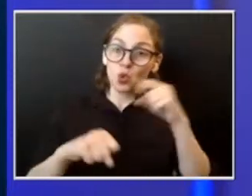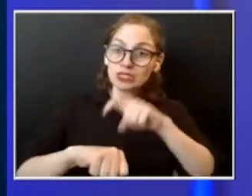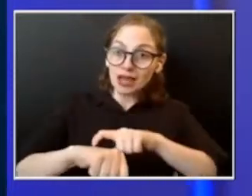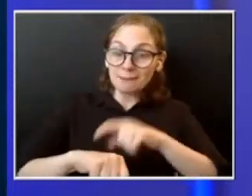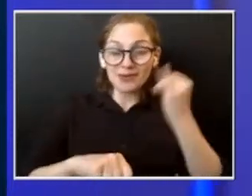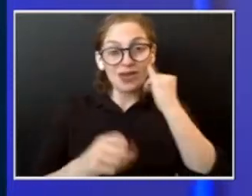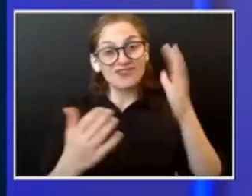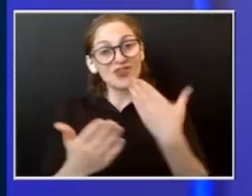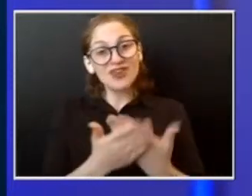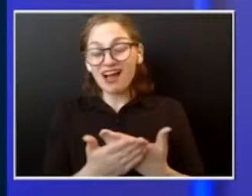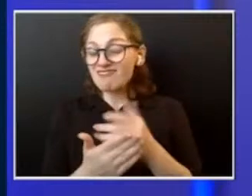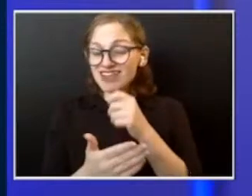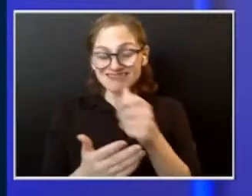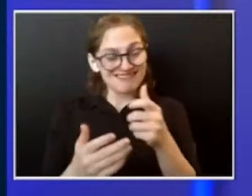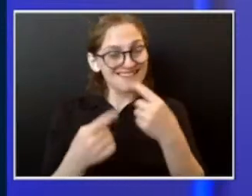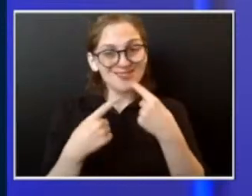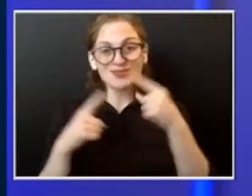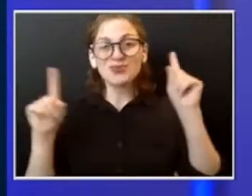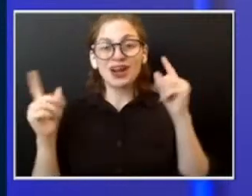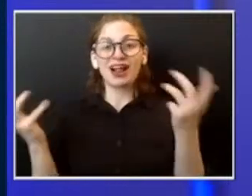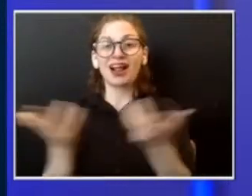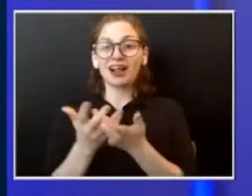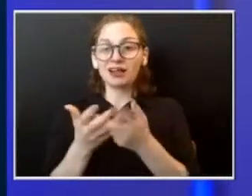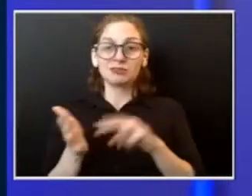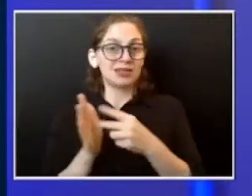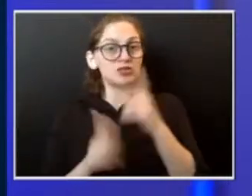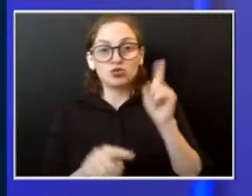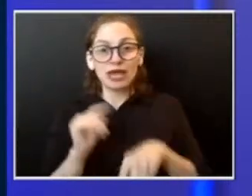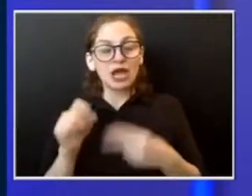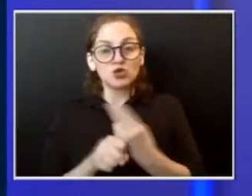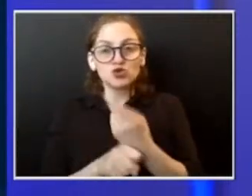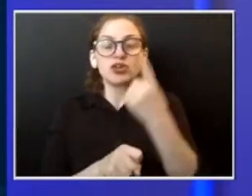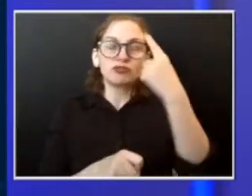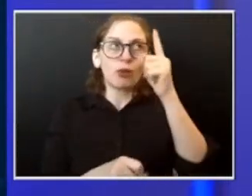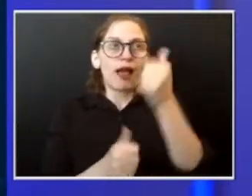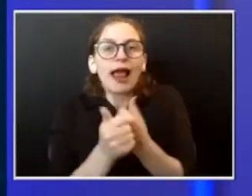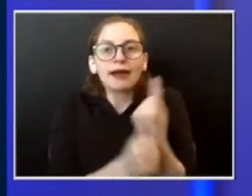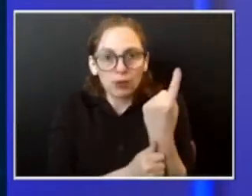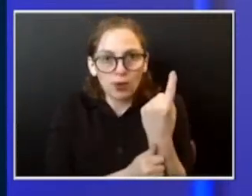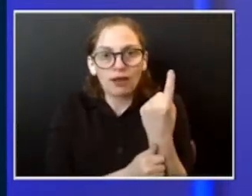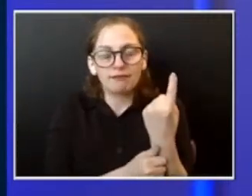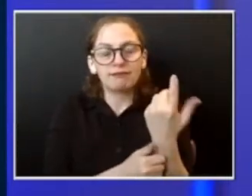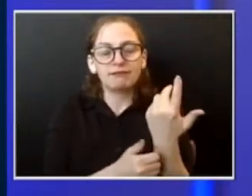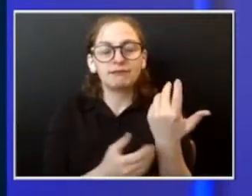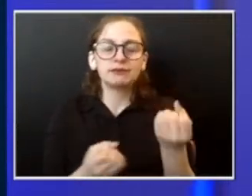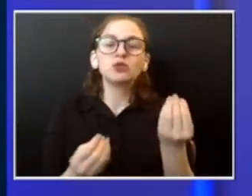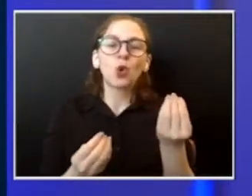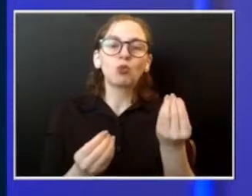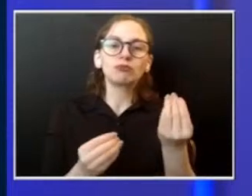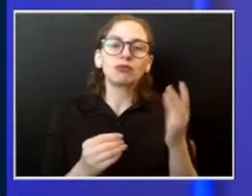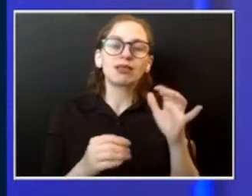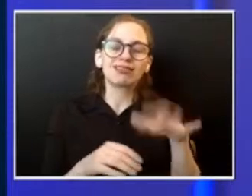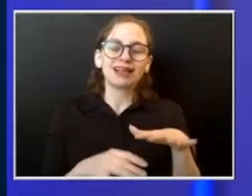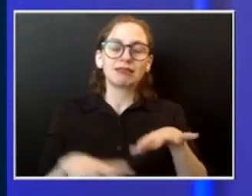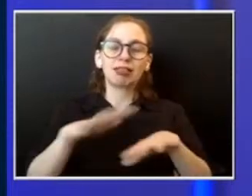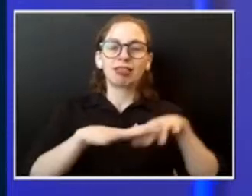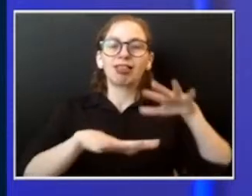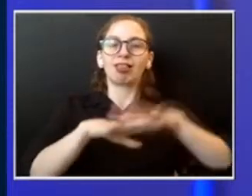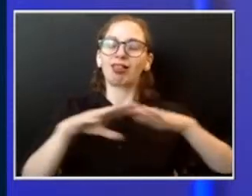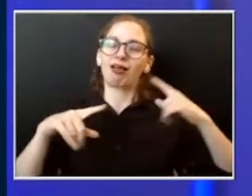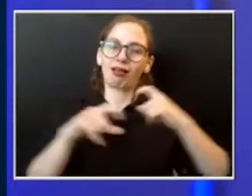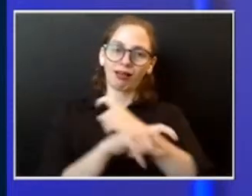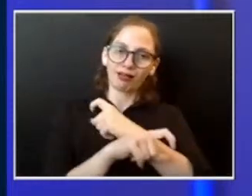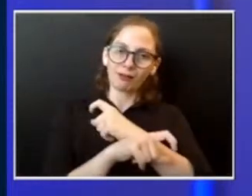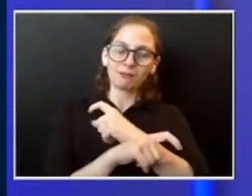not work, so you might actually not be able to use it on anybody. So you have that added complexity. And then our population is